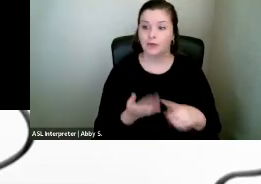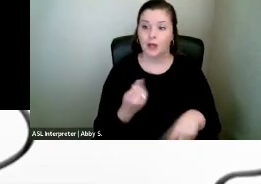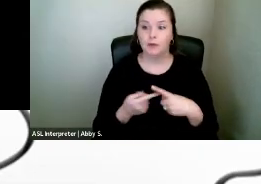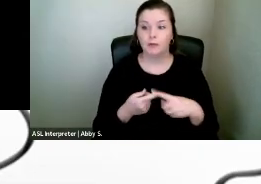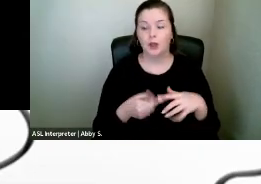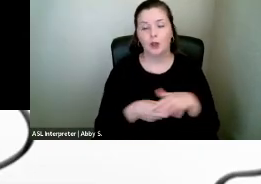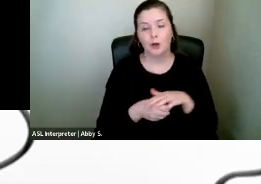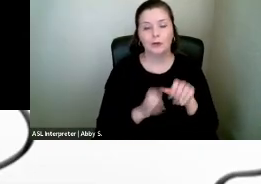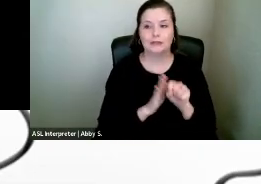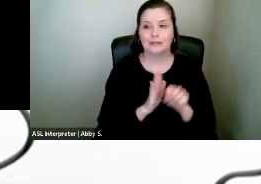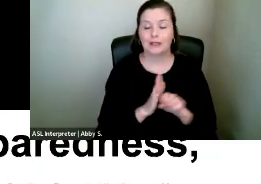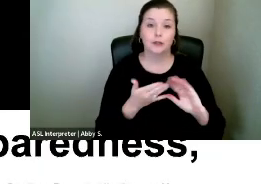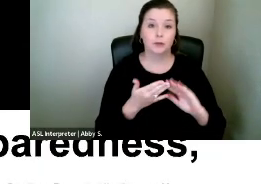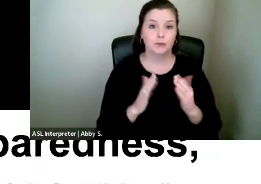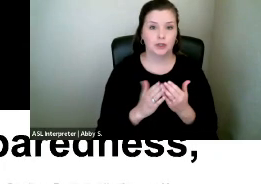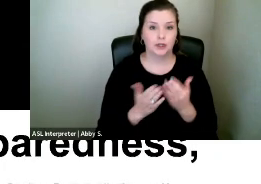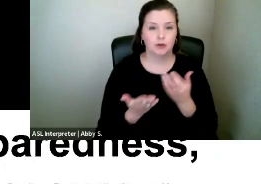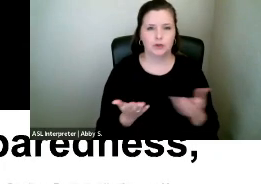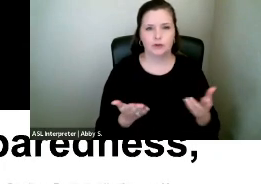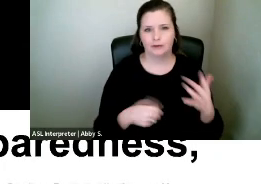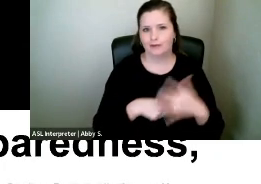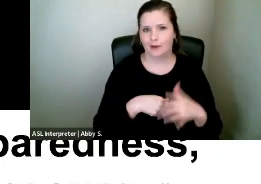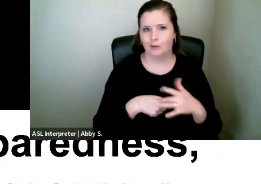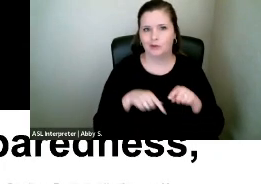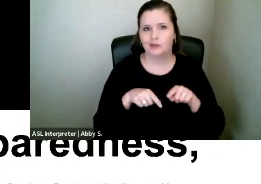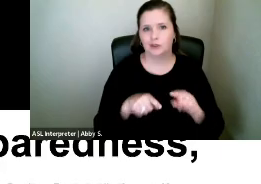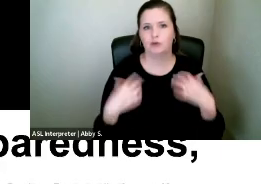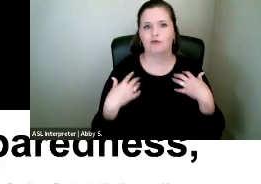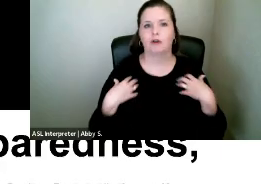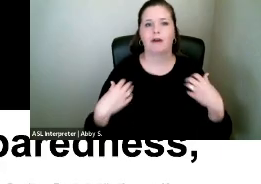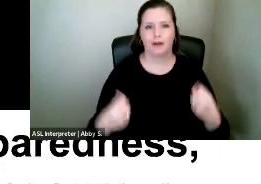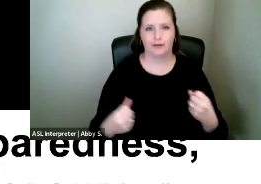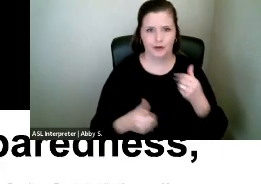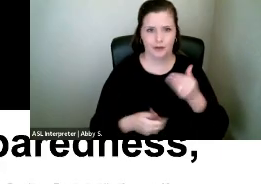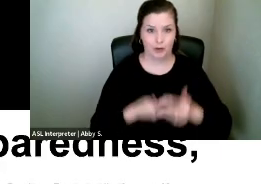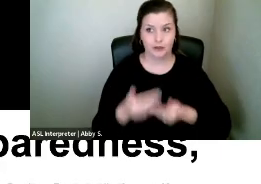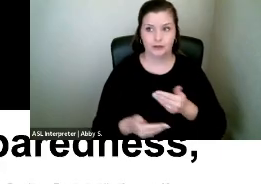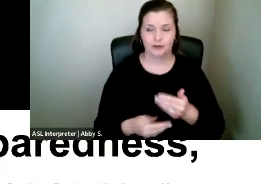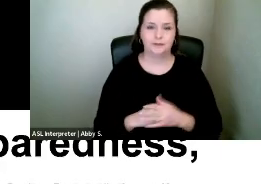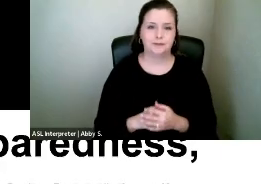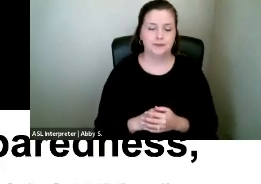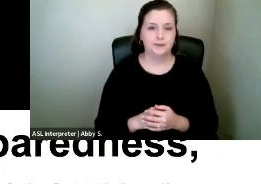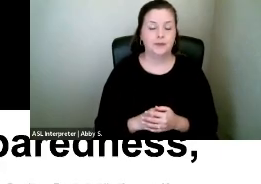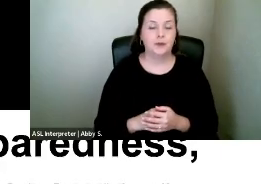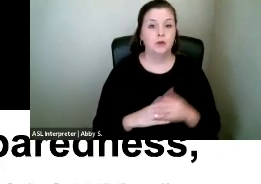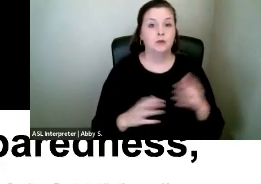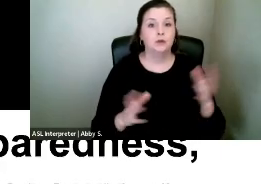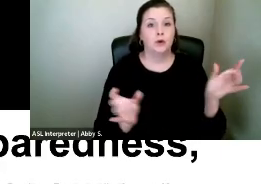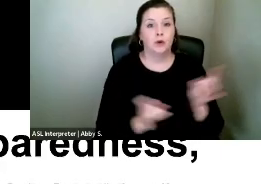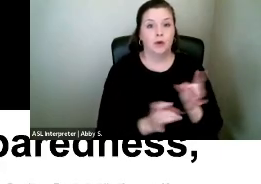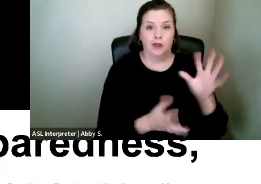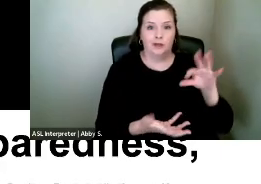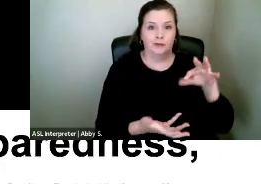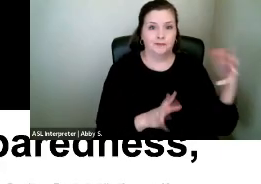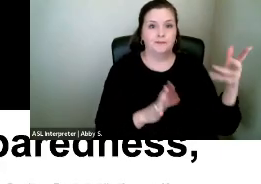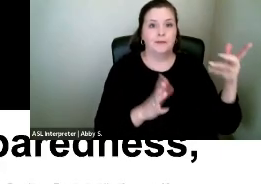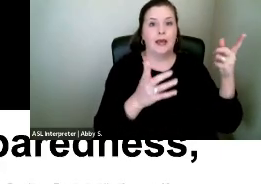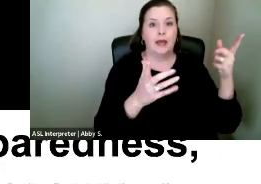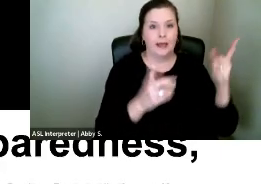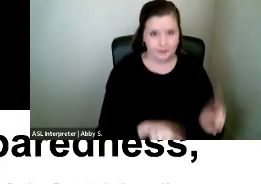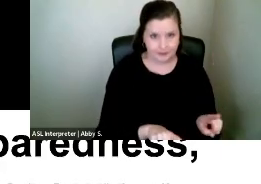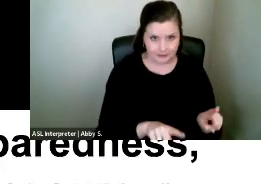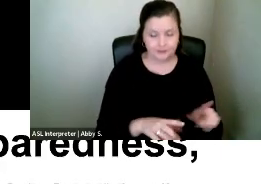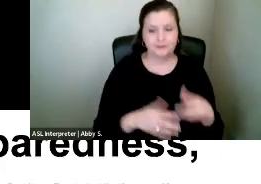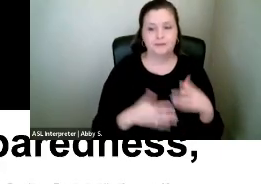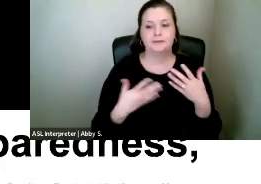recovery process. So once a disaster has occurred, there are